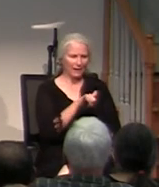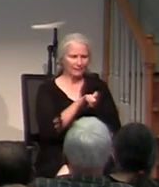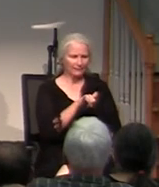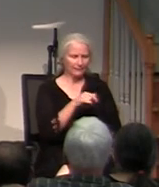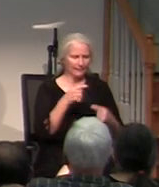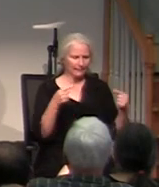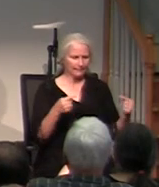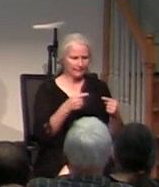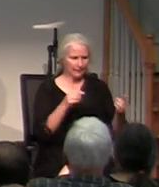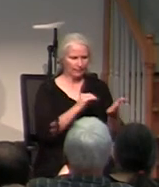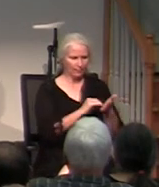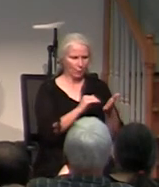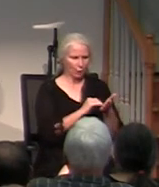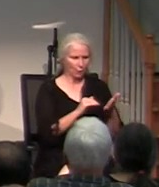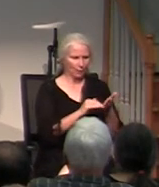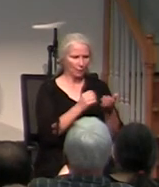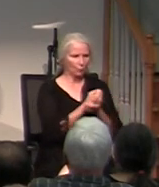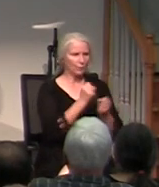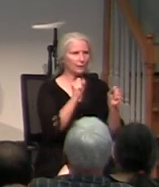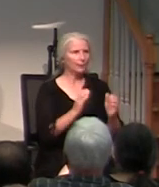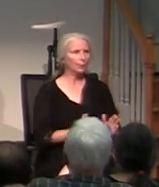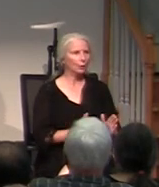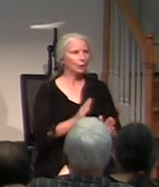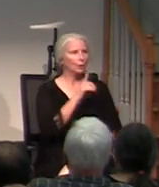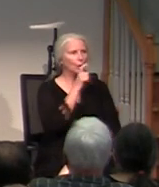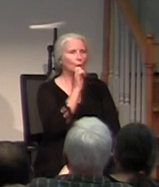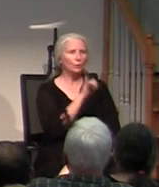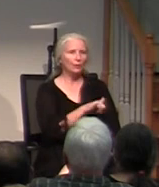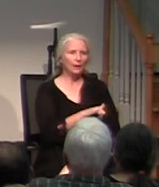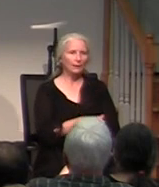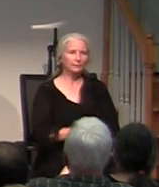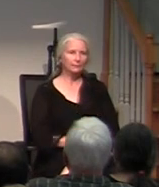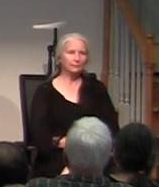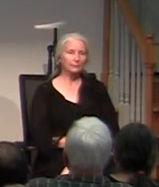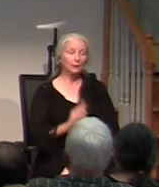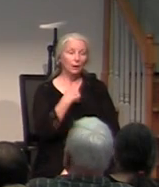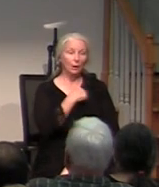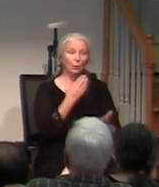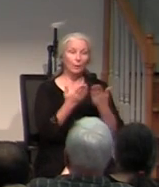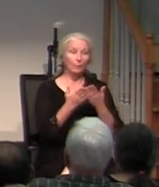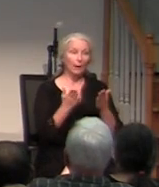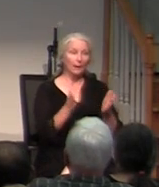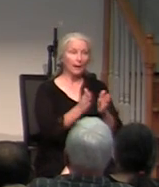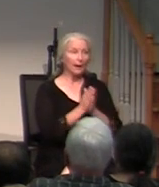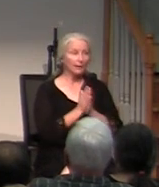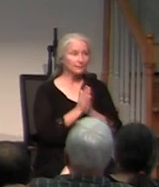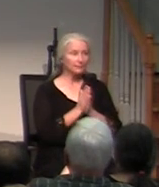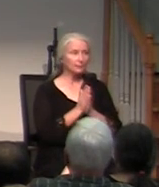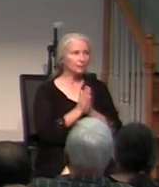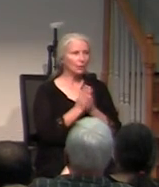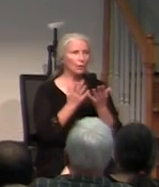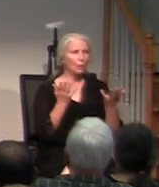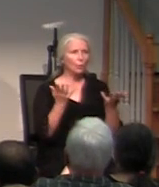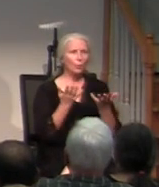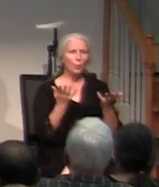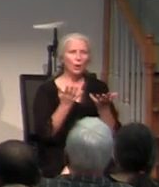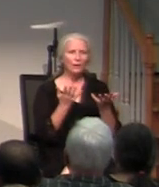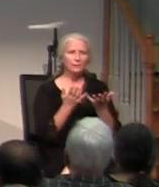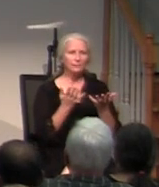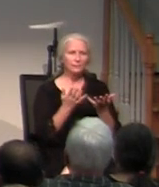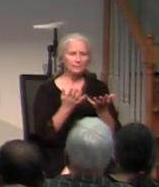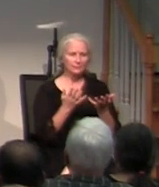sin-pardoning Redeemer? And we might ask, what especially are the